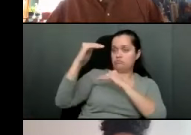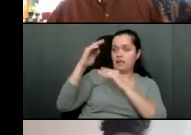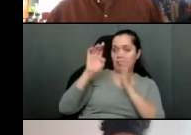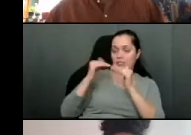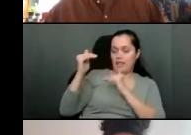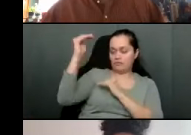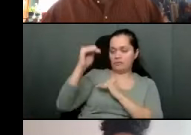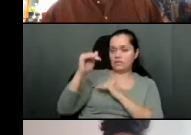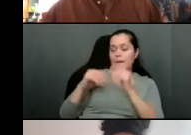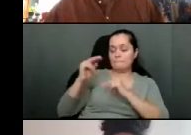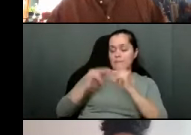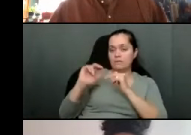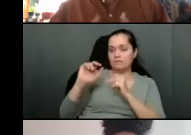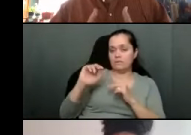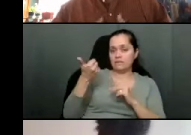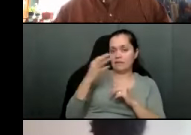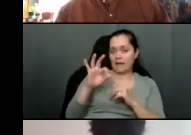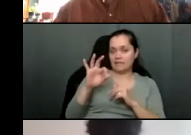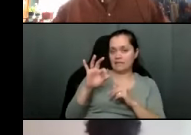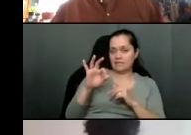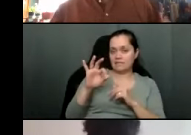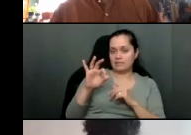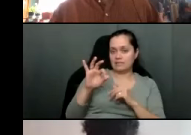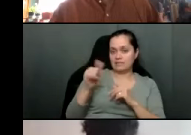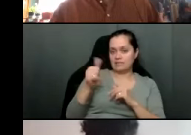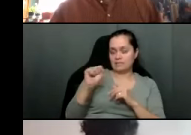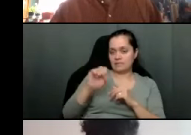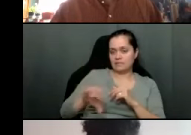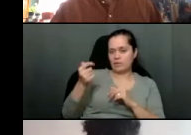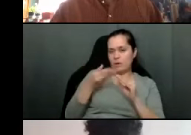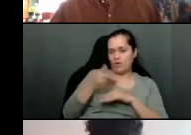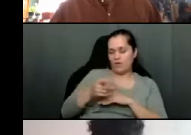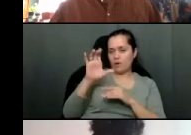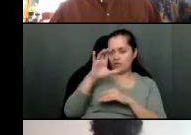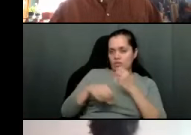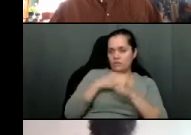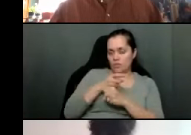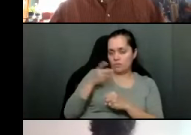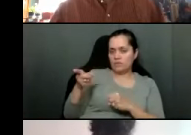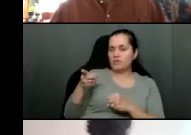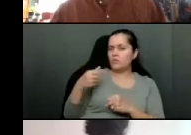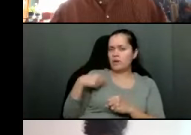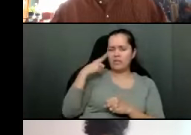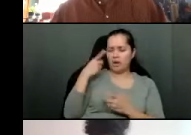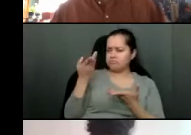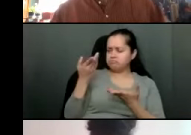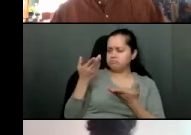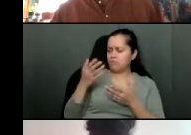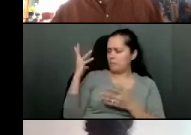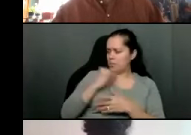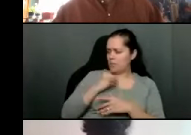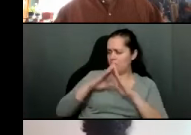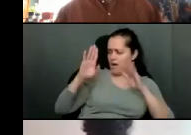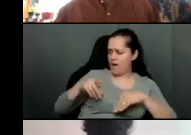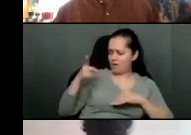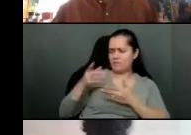built in the 19-teens, so it's just a bit over 100 years old now. Oh, we thought it was a fairly charming house, had